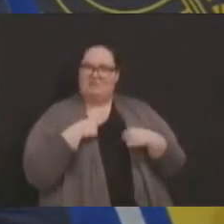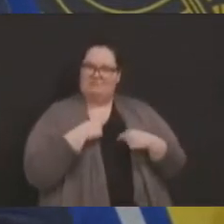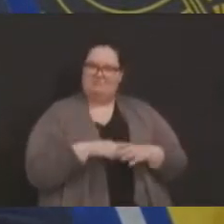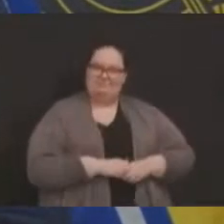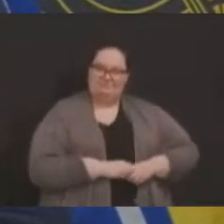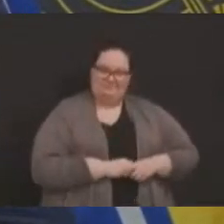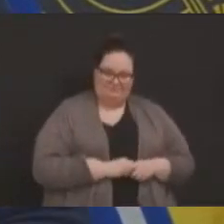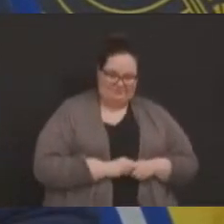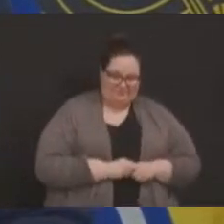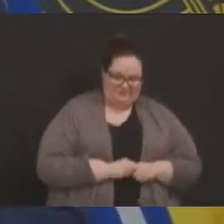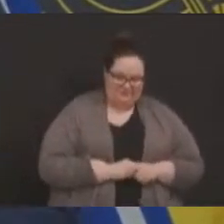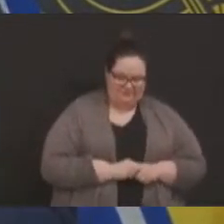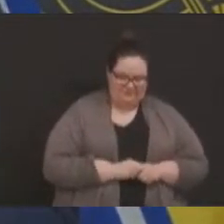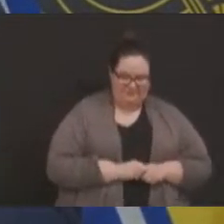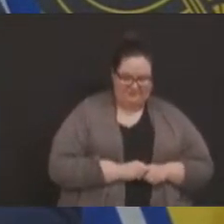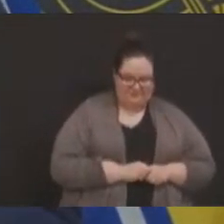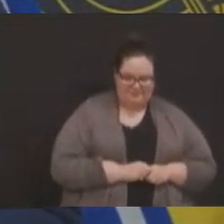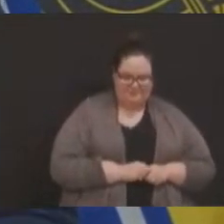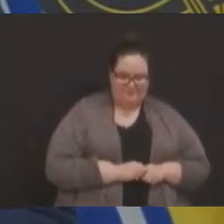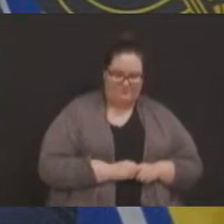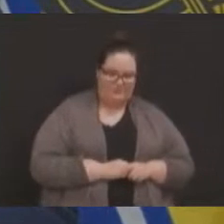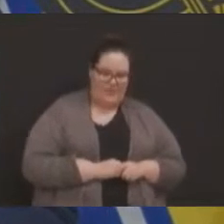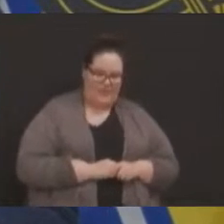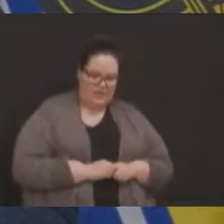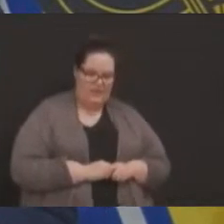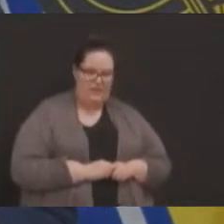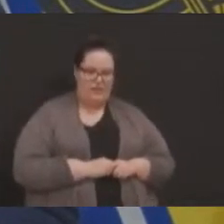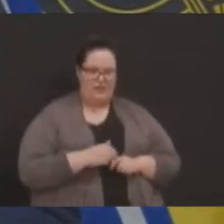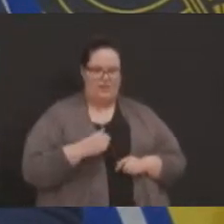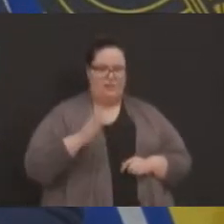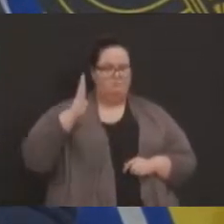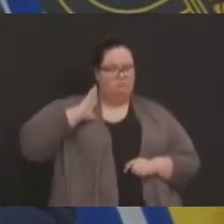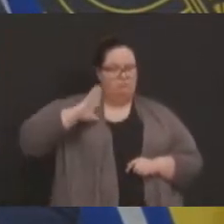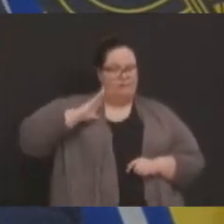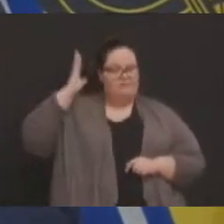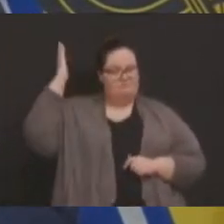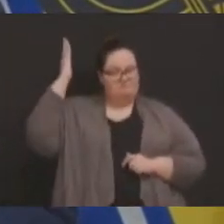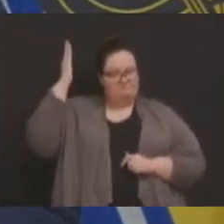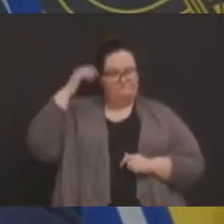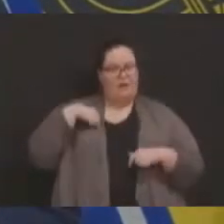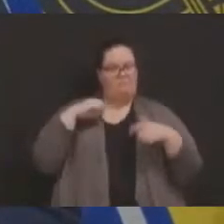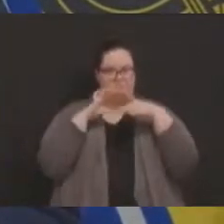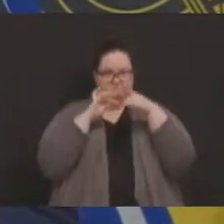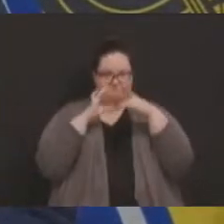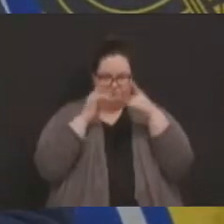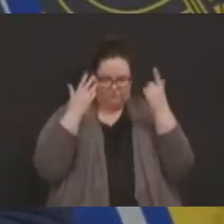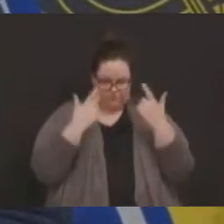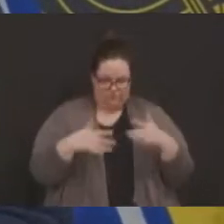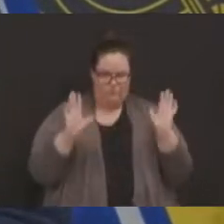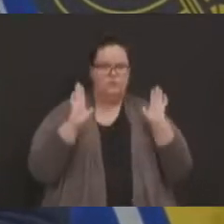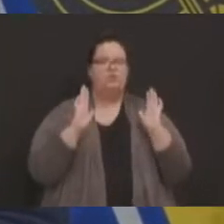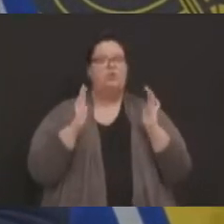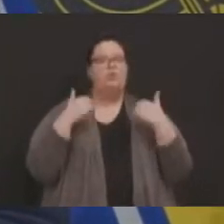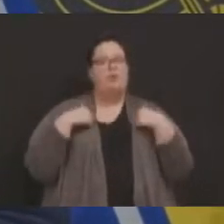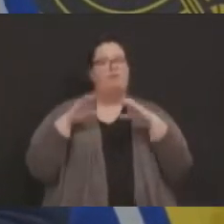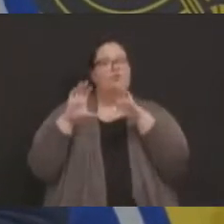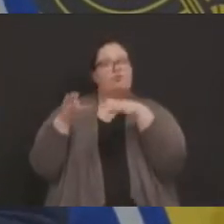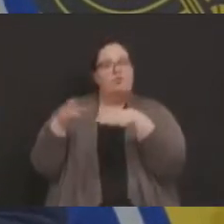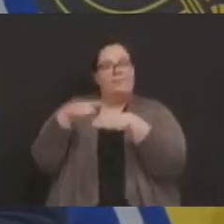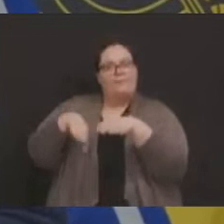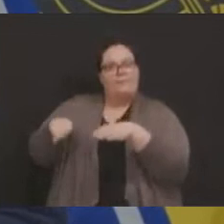a group, and I thought it originated in St. John, but it's actually Moncton City Hospital, I believe, who are following COVID patients